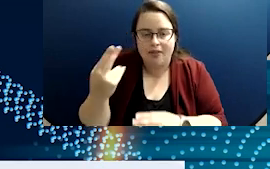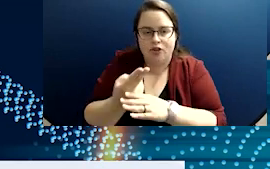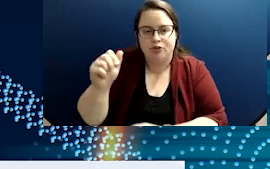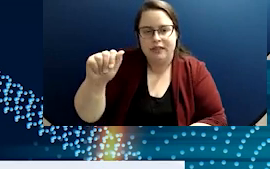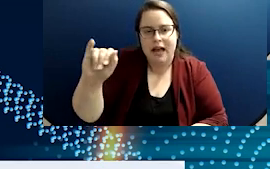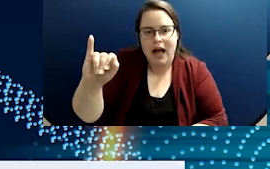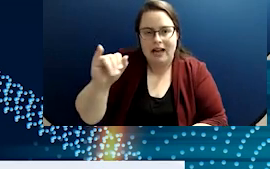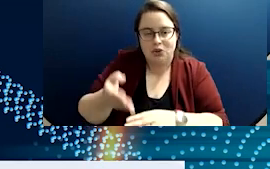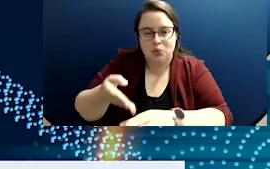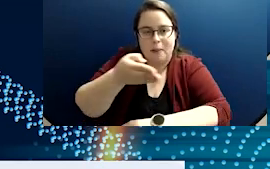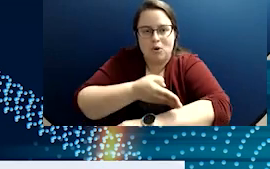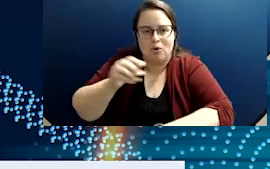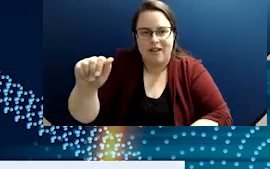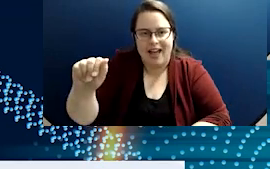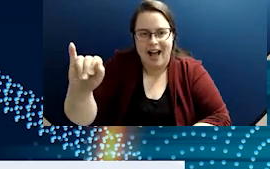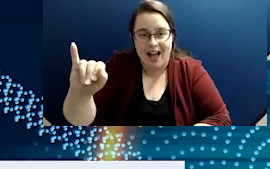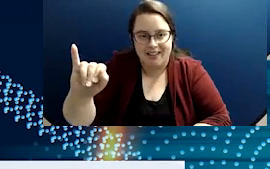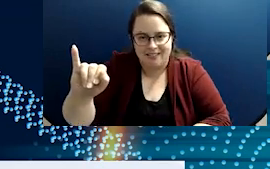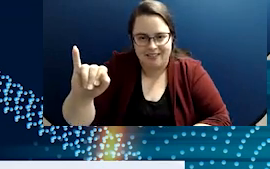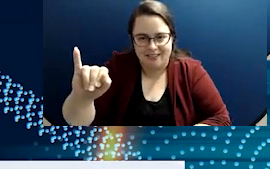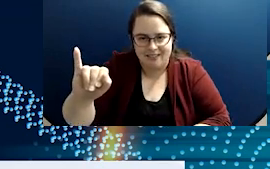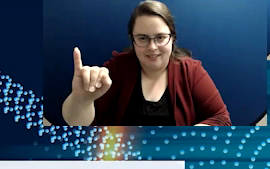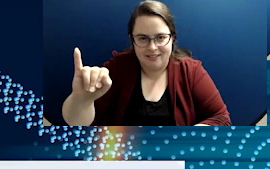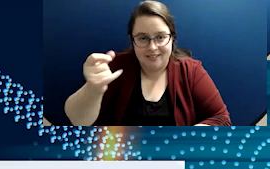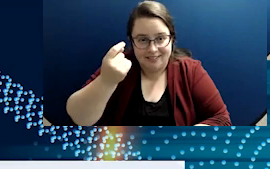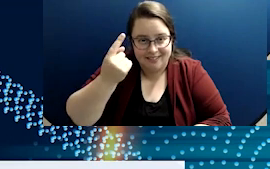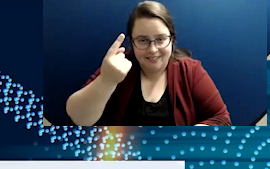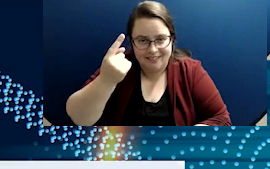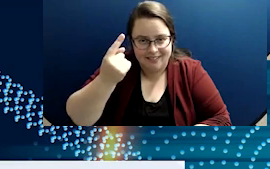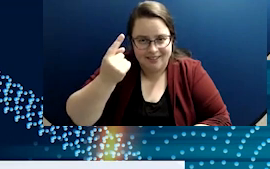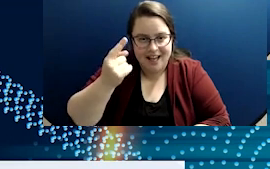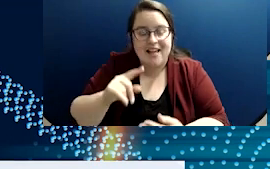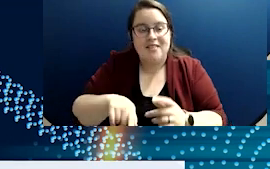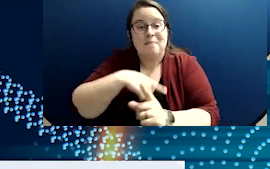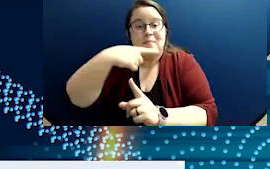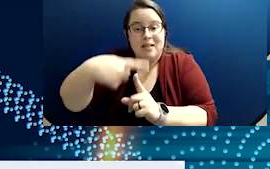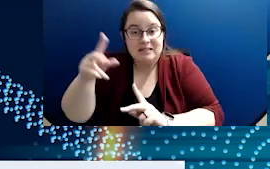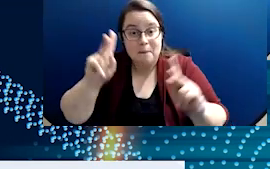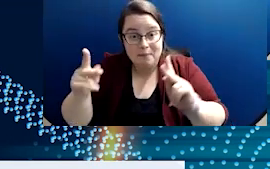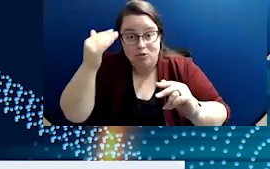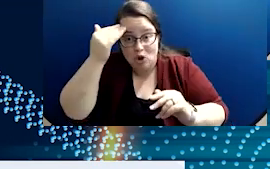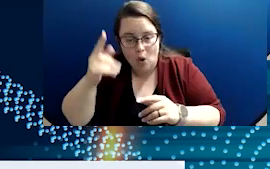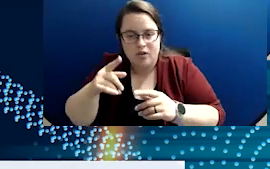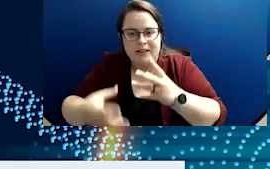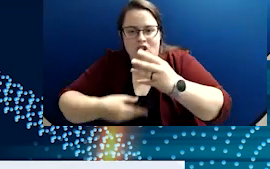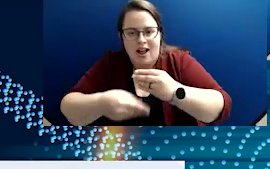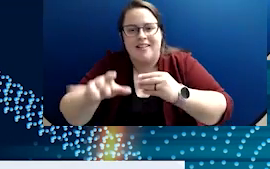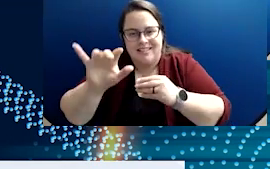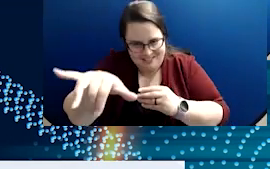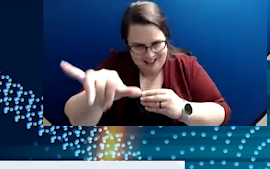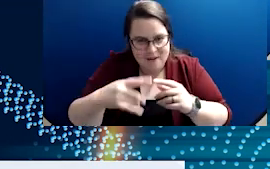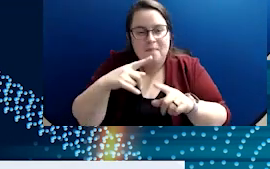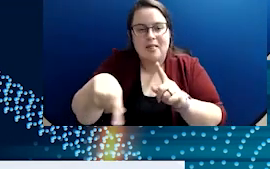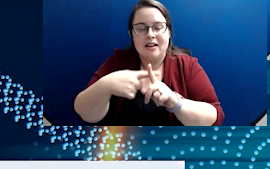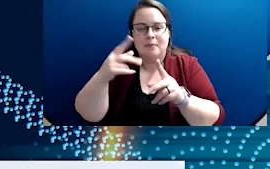improve AI, and it's getting so much more data now because everybody knows about it, so it's able to improve even faster. So OpenAI, who